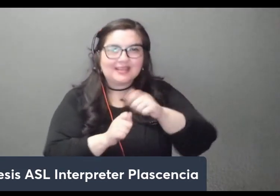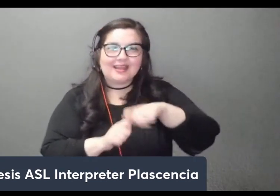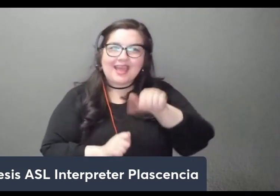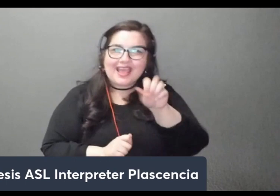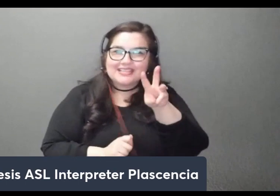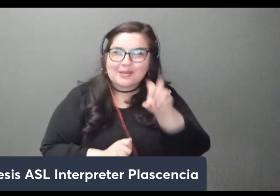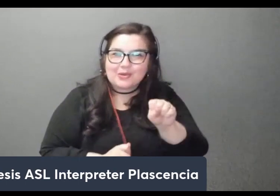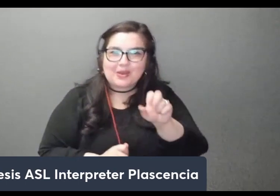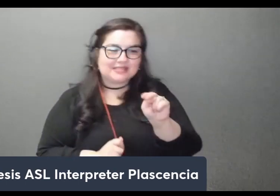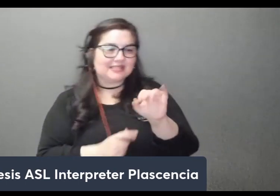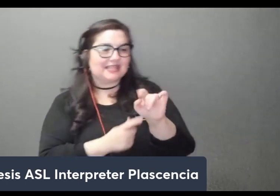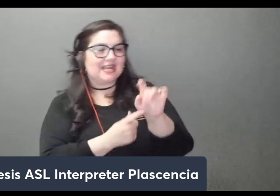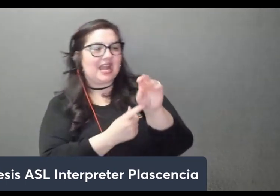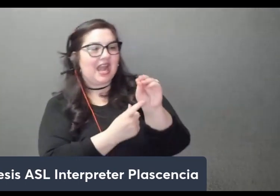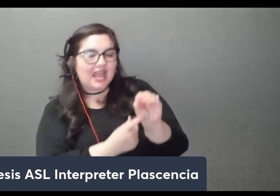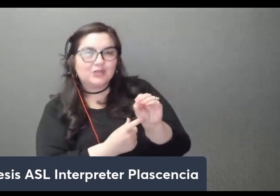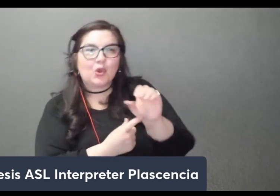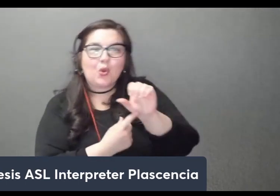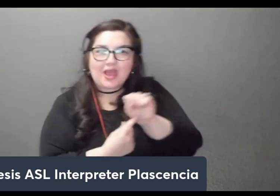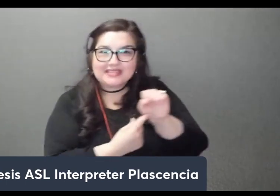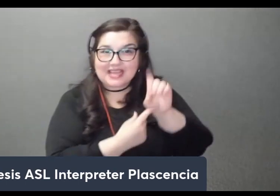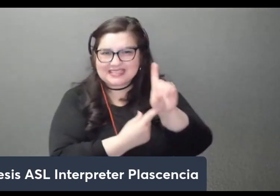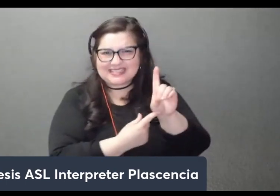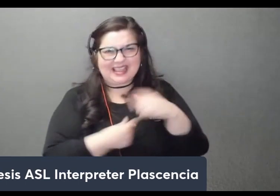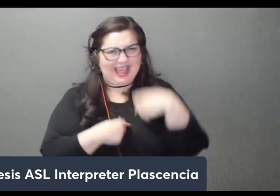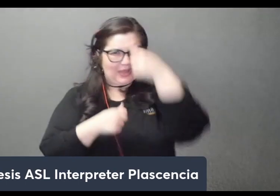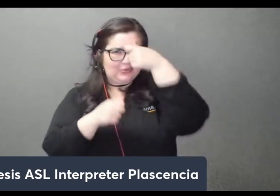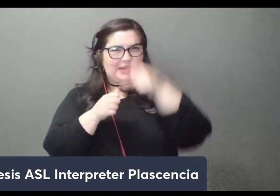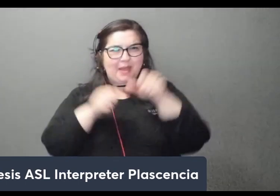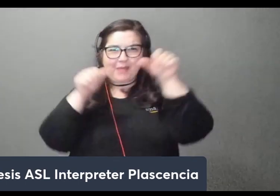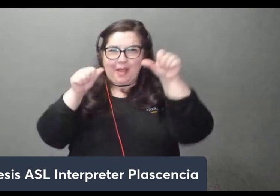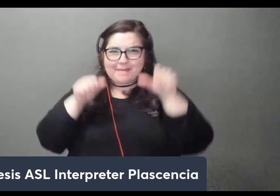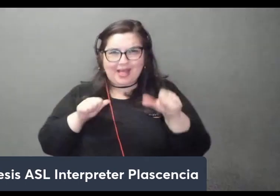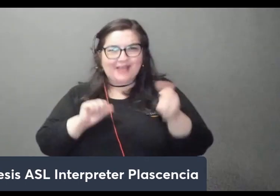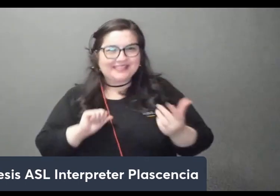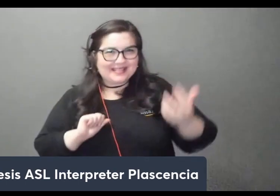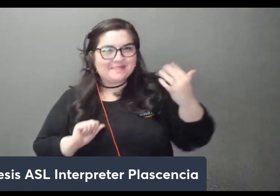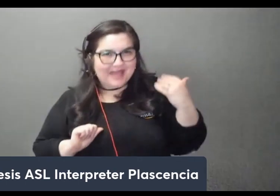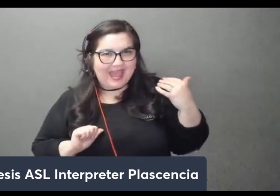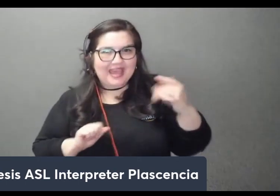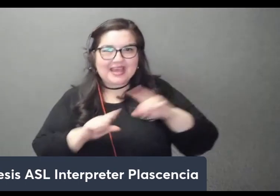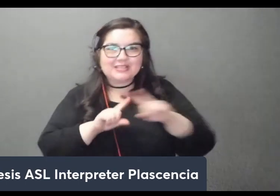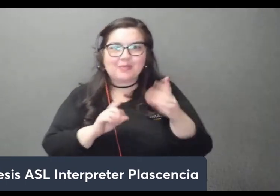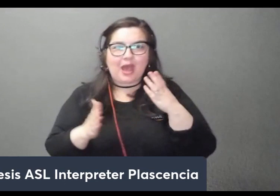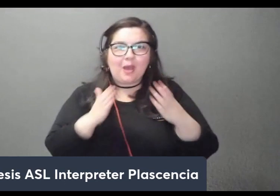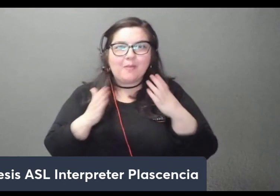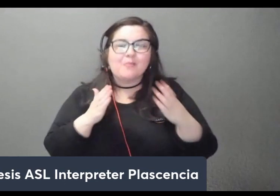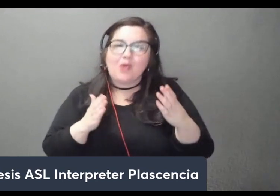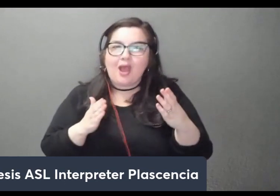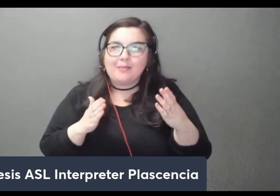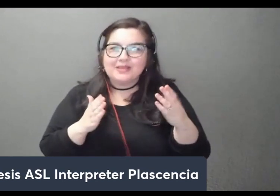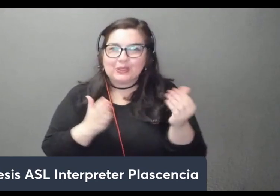SSDs, and I've certainly blogged about those in the past. I think they're super cool, but probably new to some of our